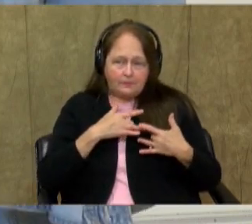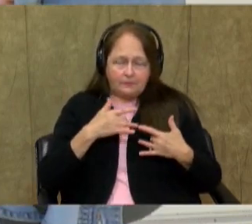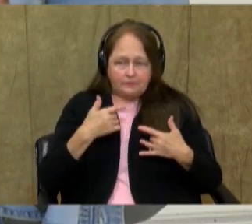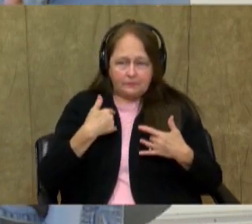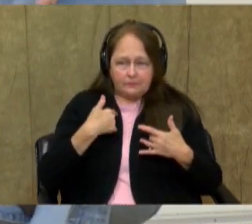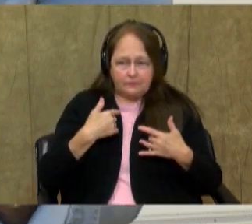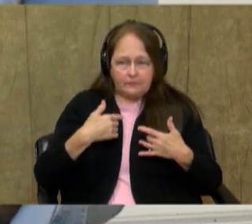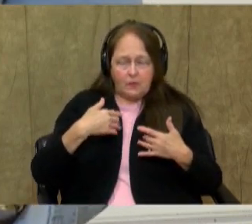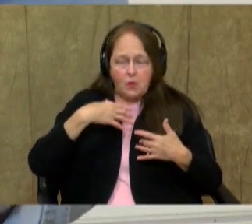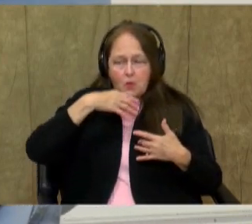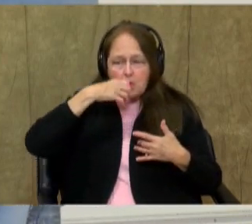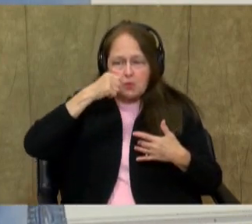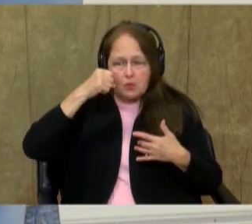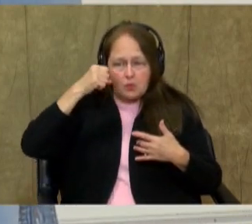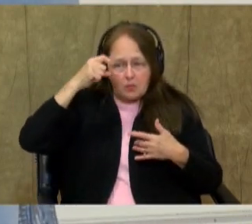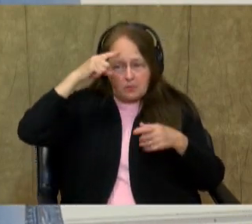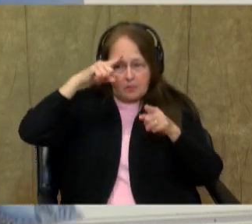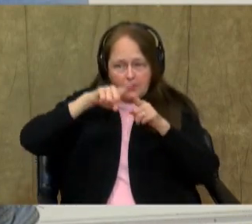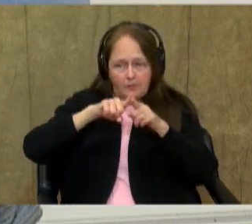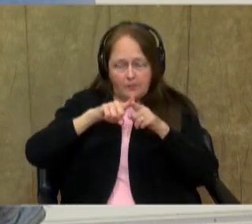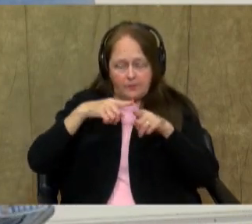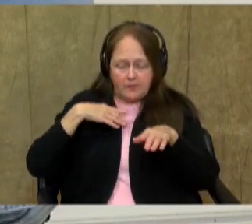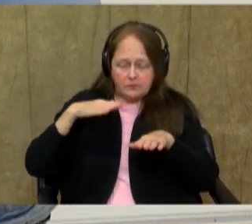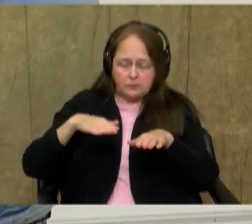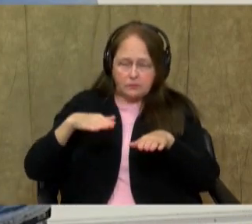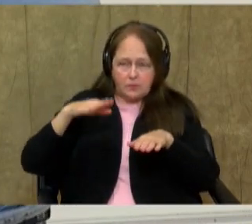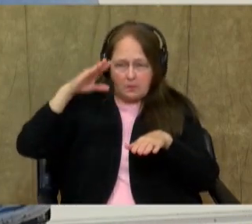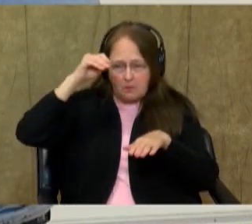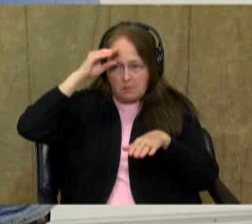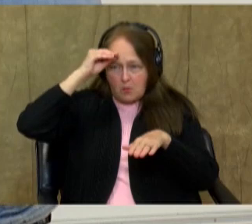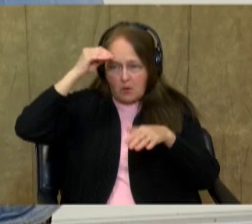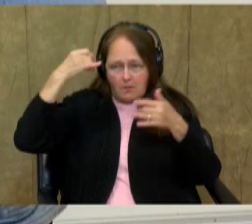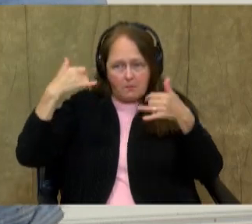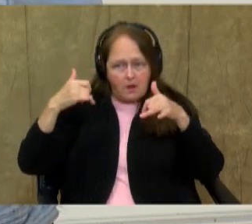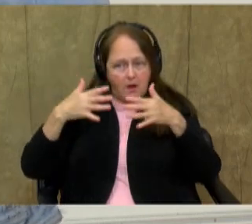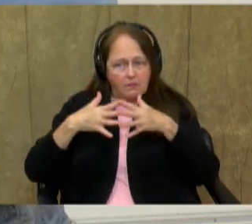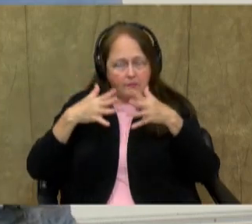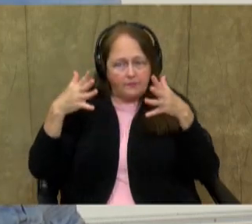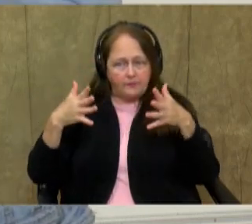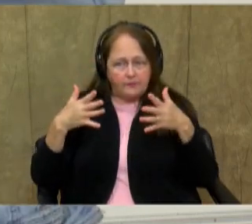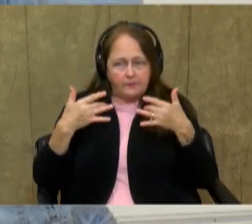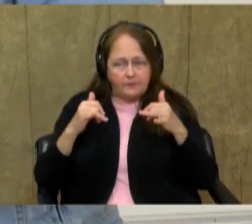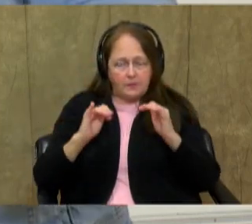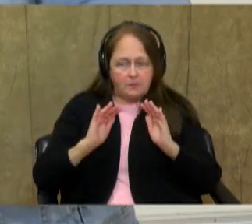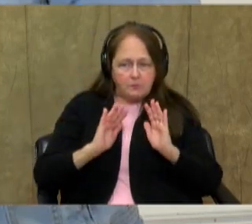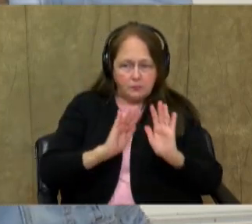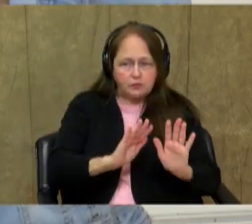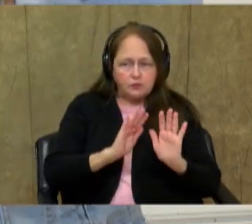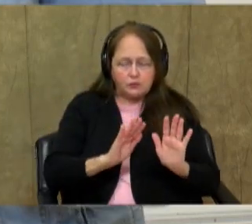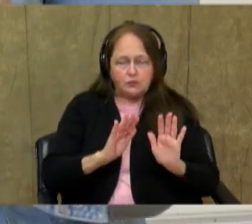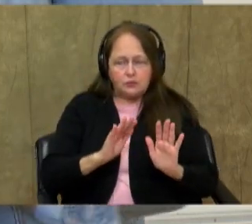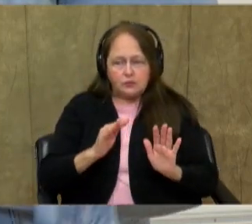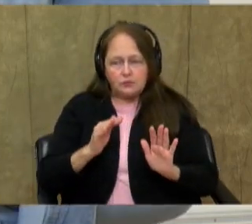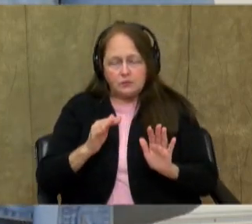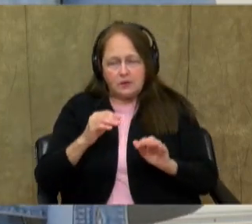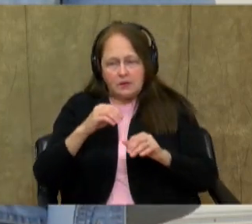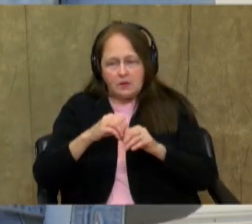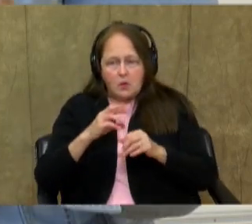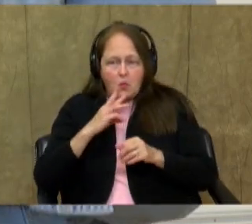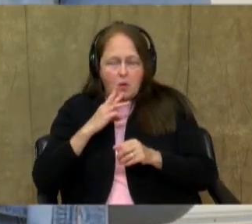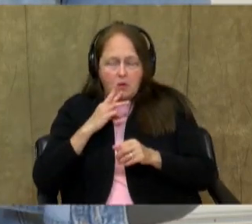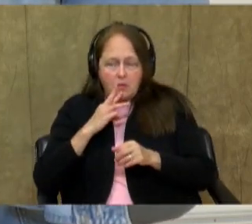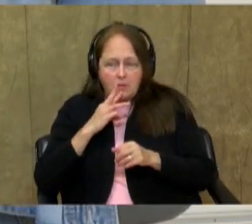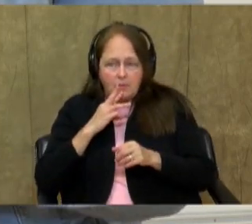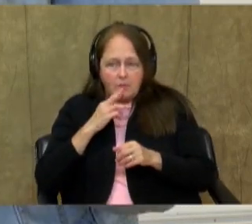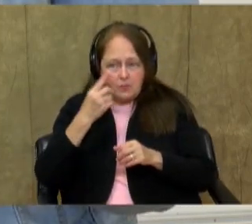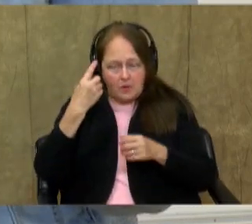older brothers. And when I learned as a child, boys play a lot. They like to try to push you in, and, you know, that could terrify you.